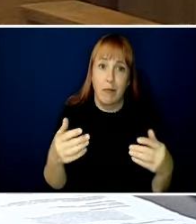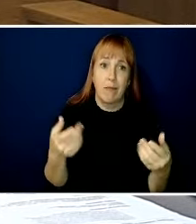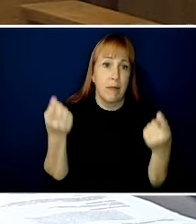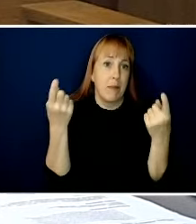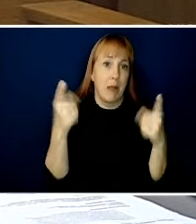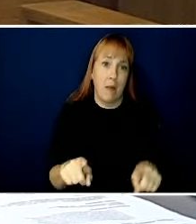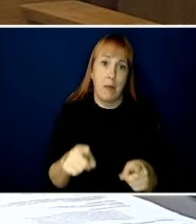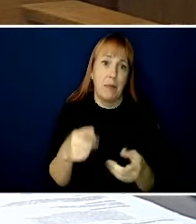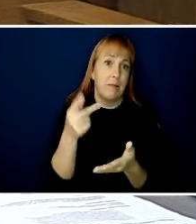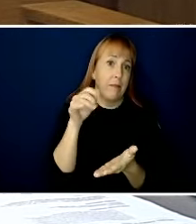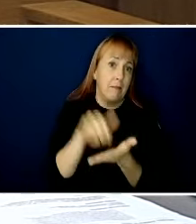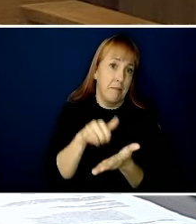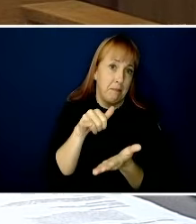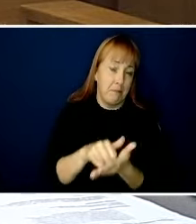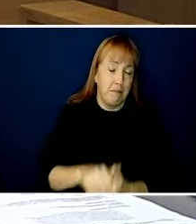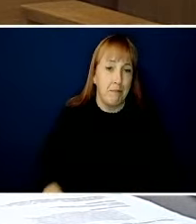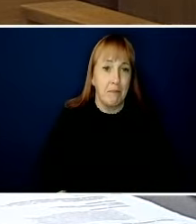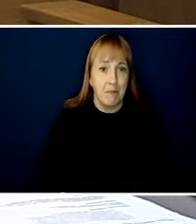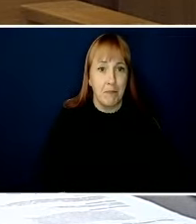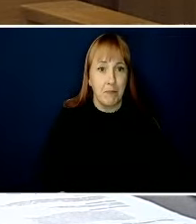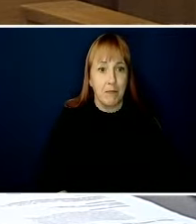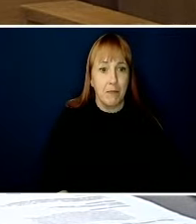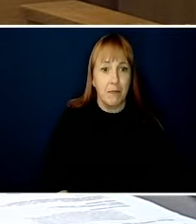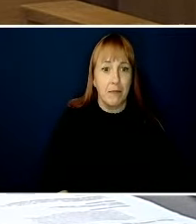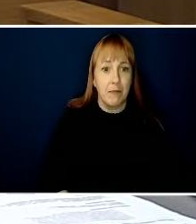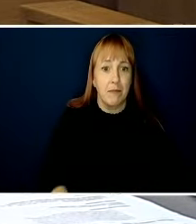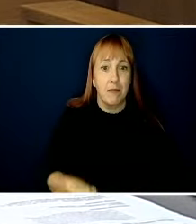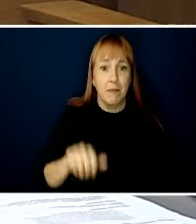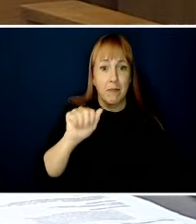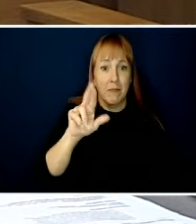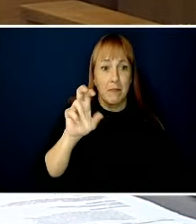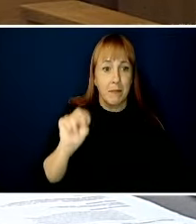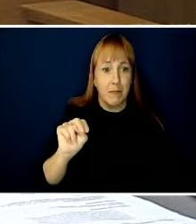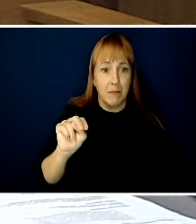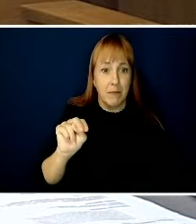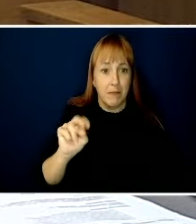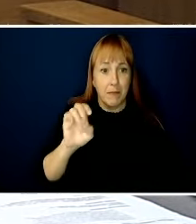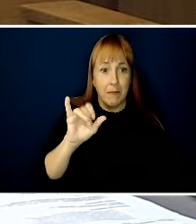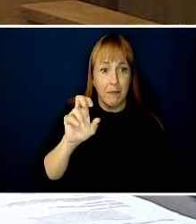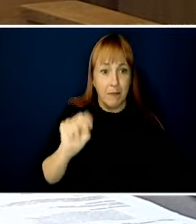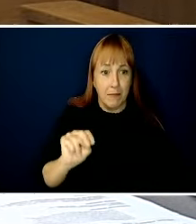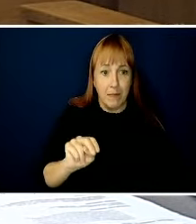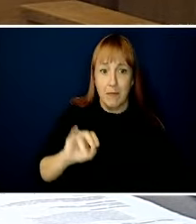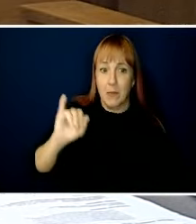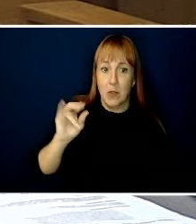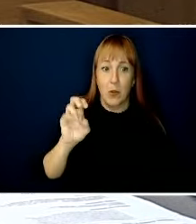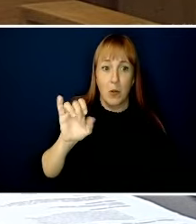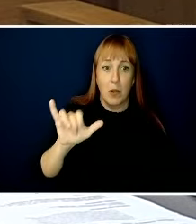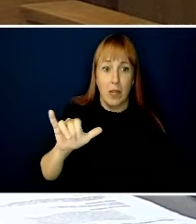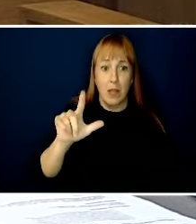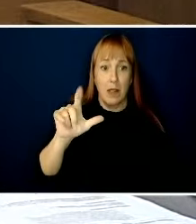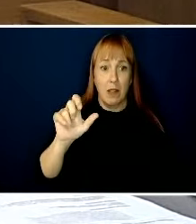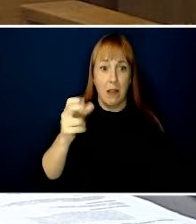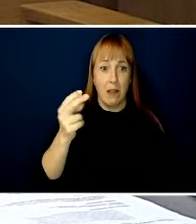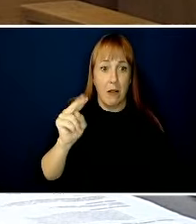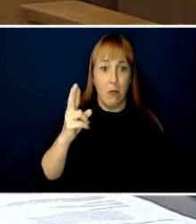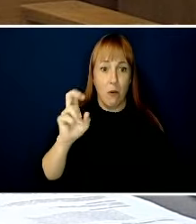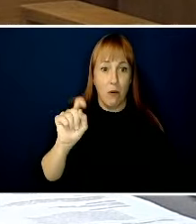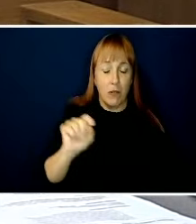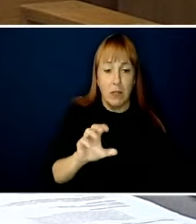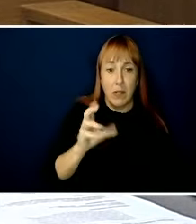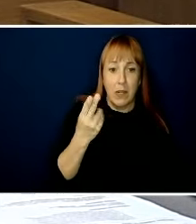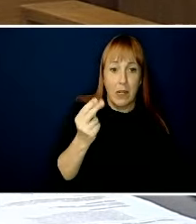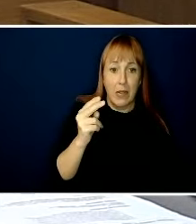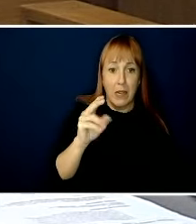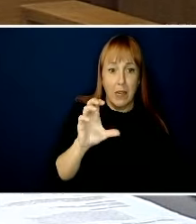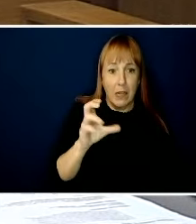possible. Aaron Eisen, Joey Langenhorst, Kendrick Arakaki,